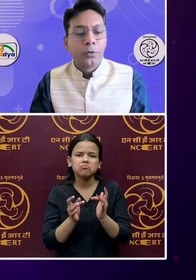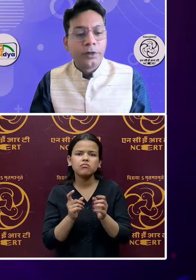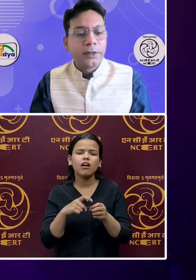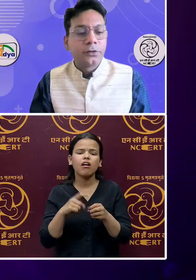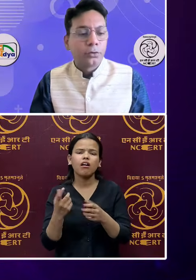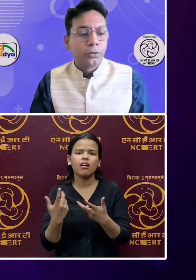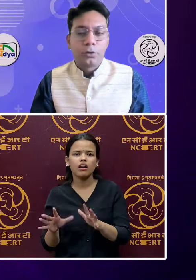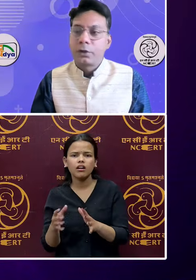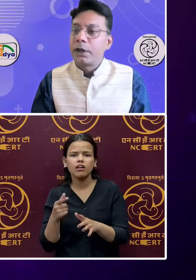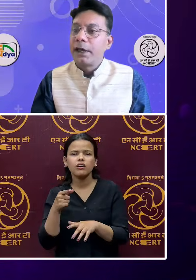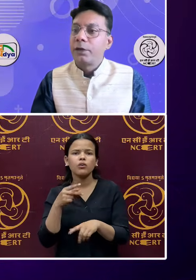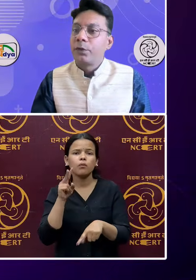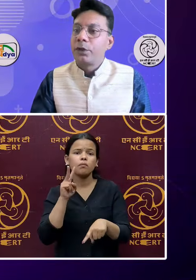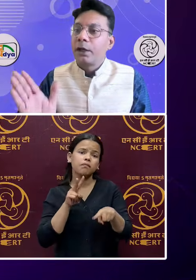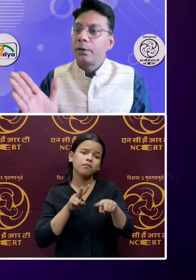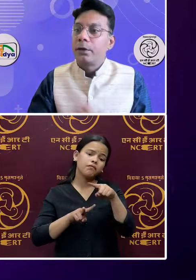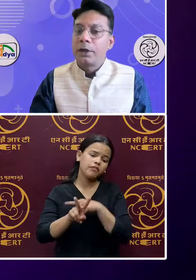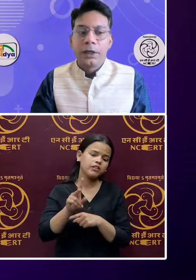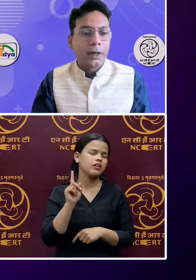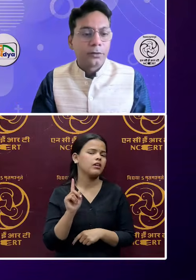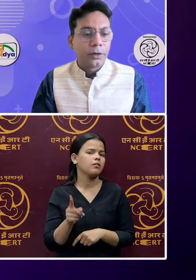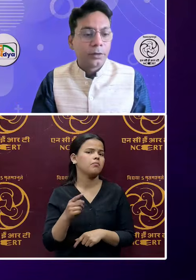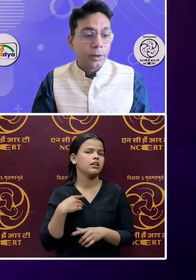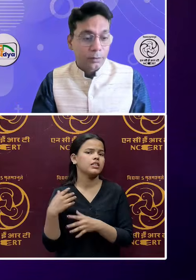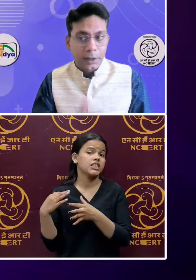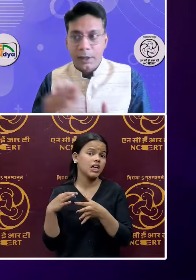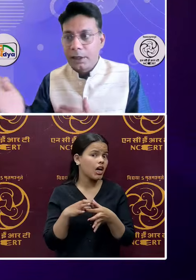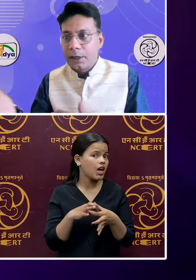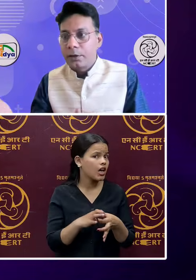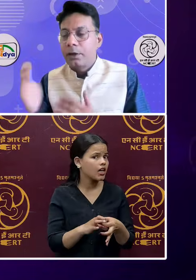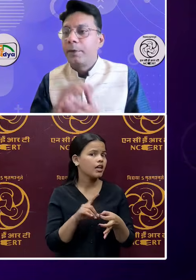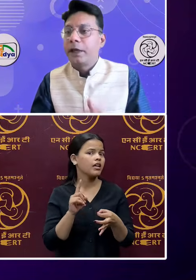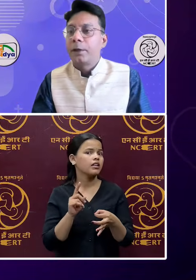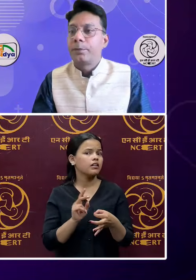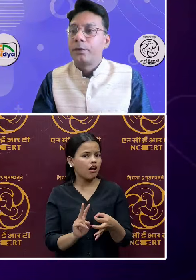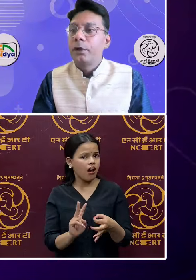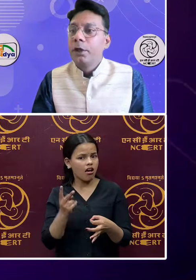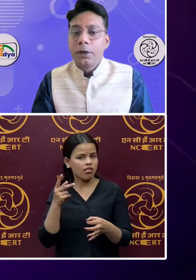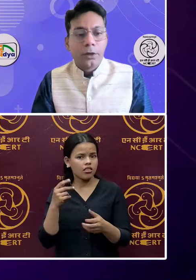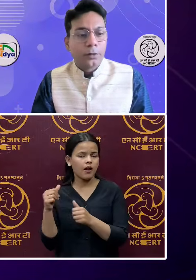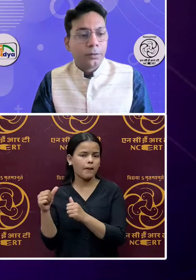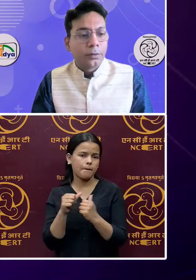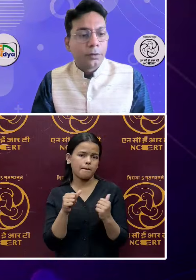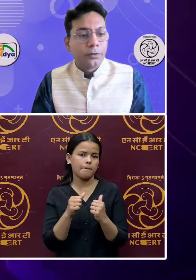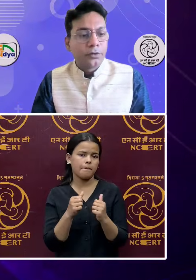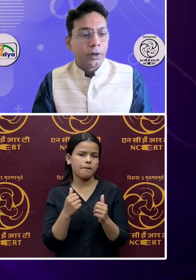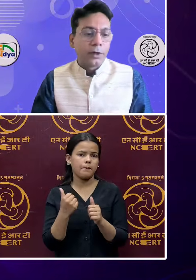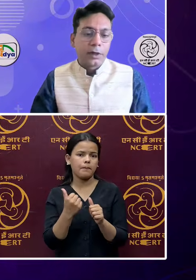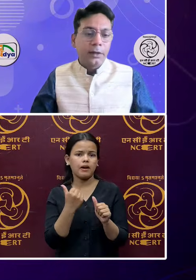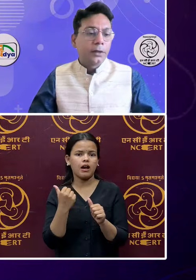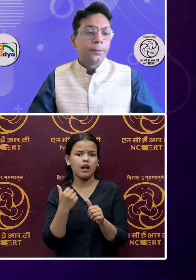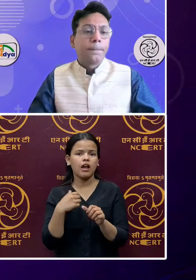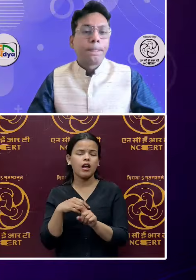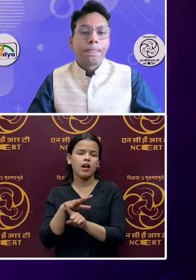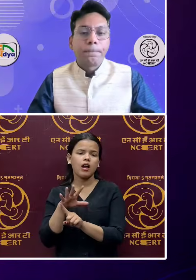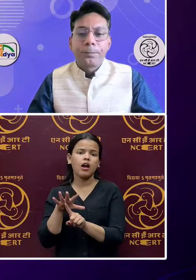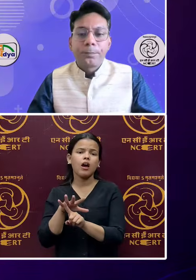have provisions to connect with the another backup server,